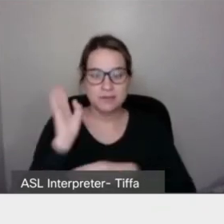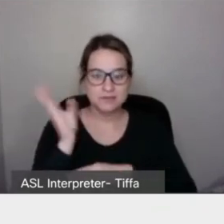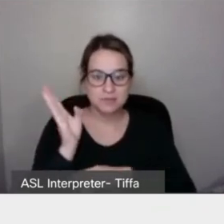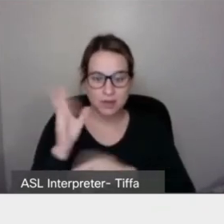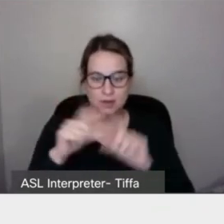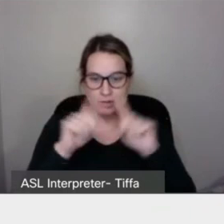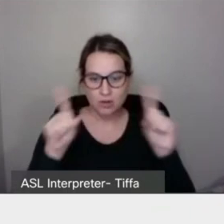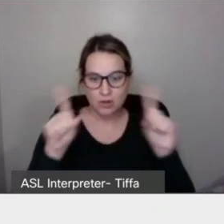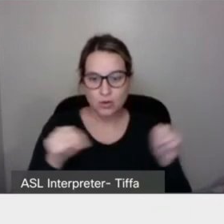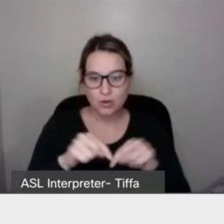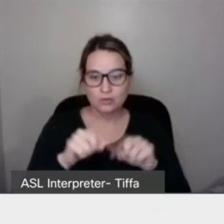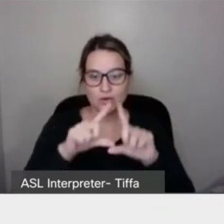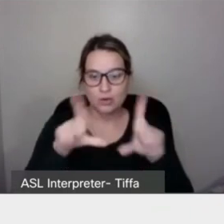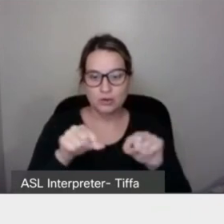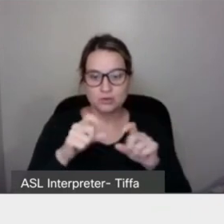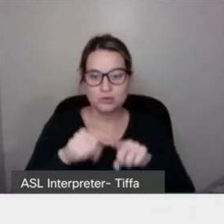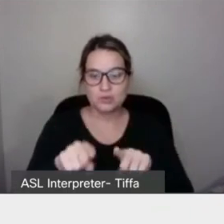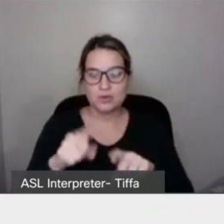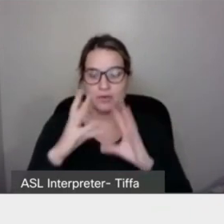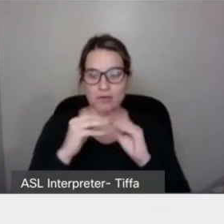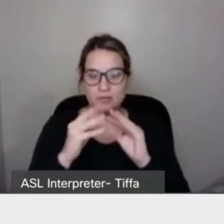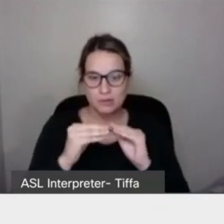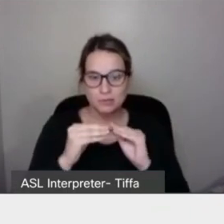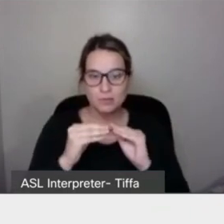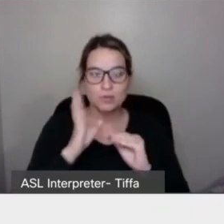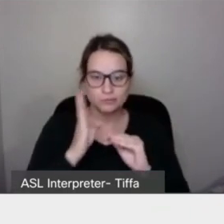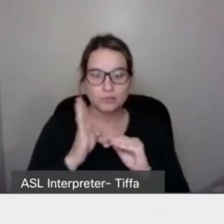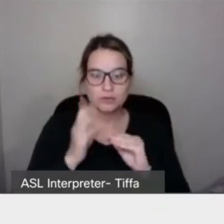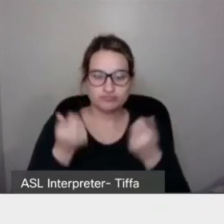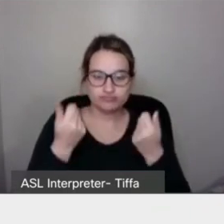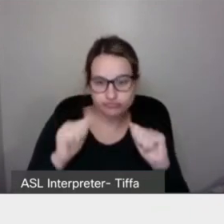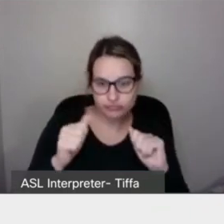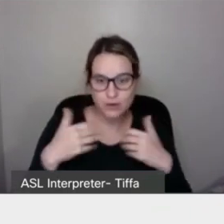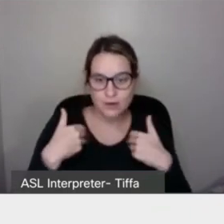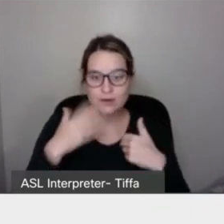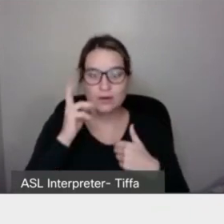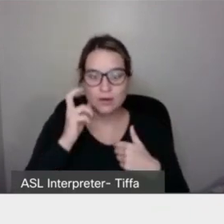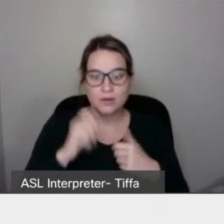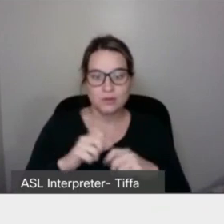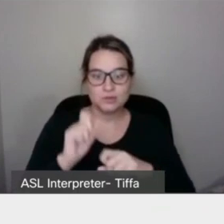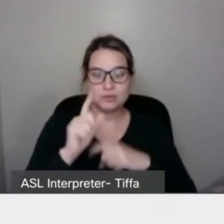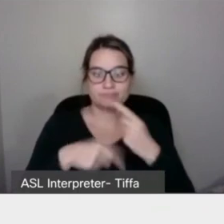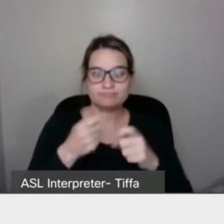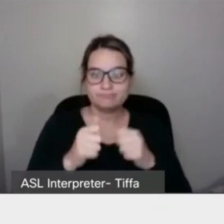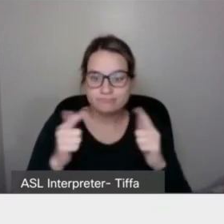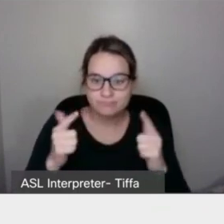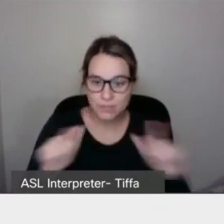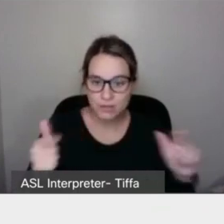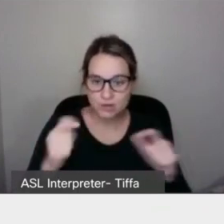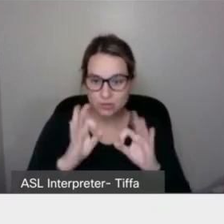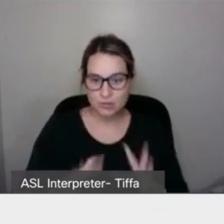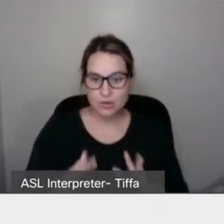during the meeting, and we will do our best to accommodate you. There is going to be an American Sign Language interpreter, and we're